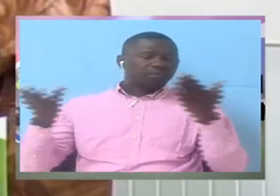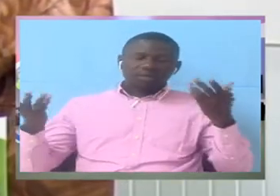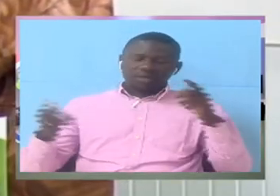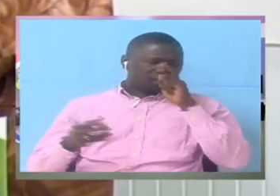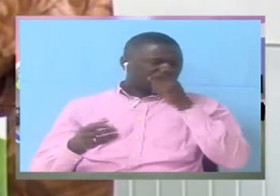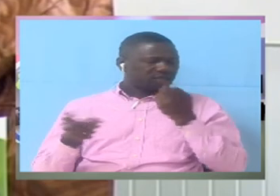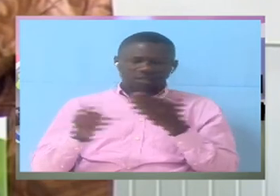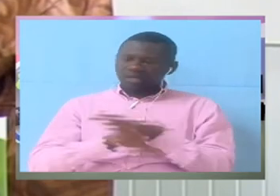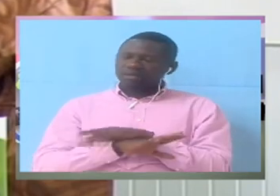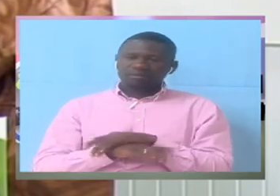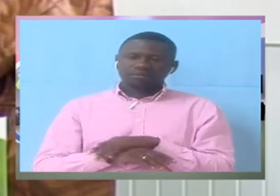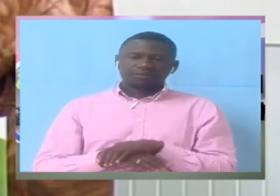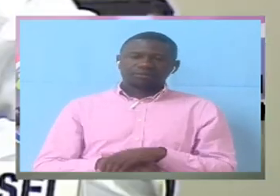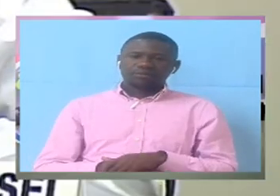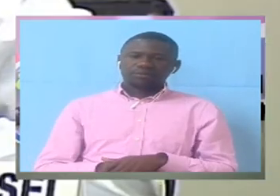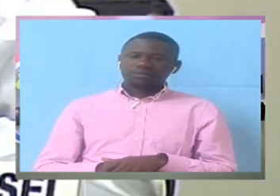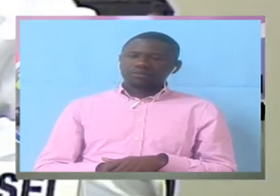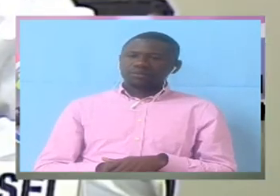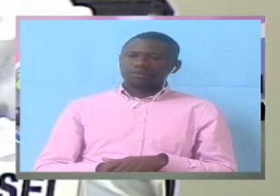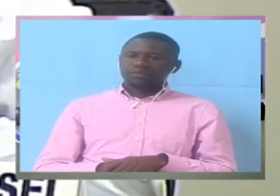Liberians died in groups.